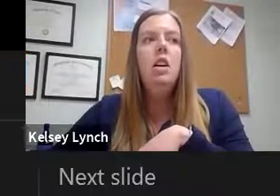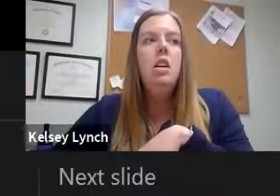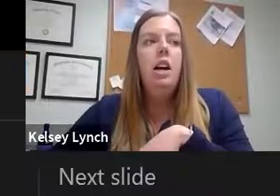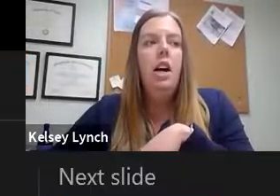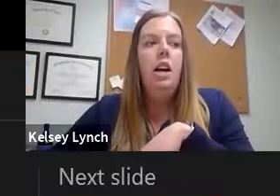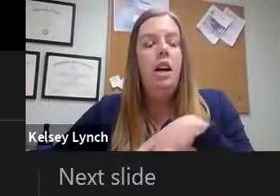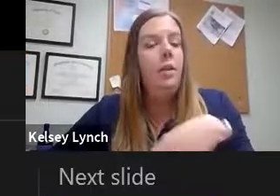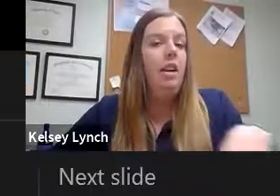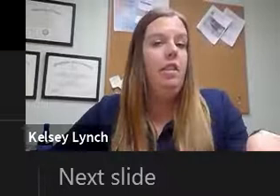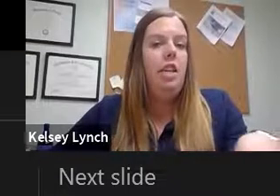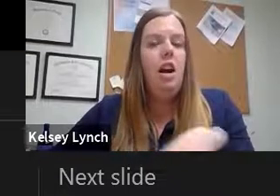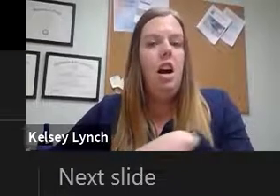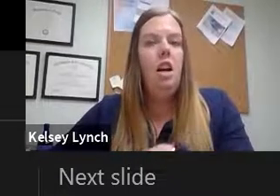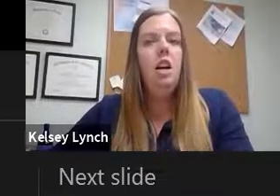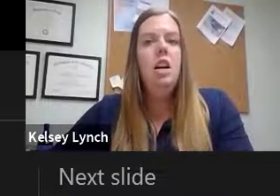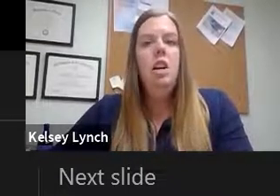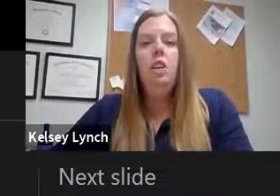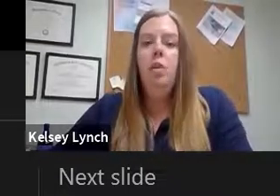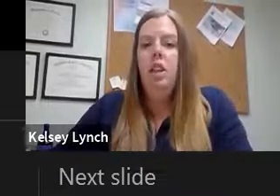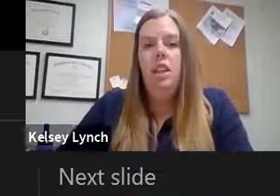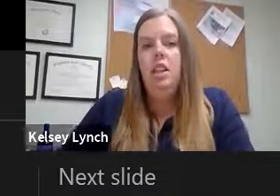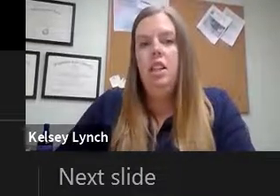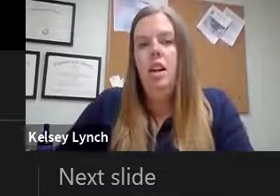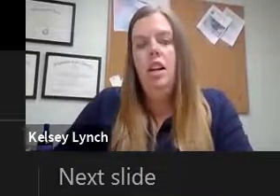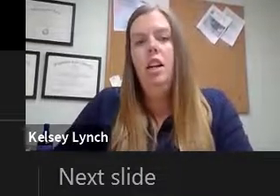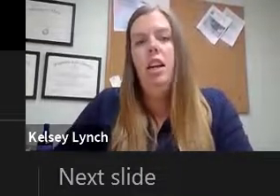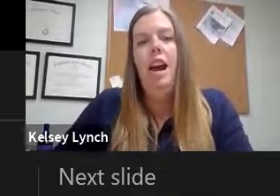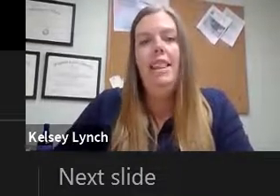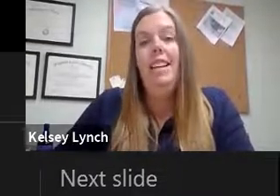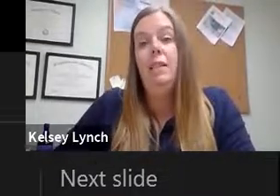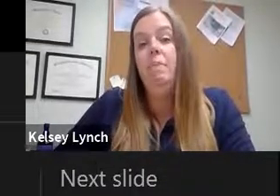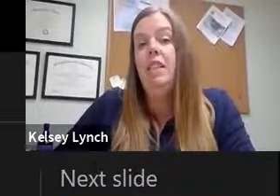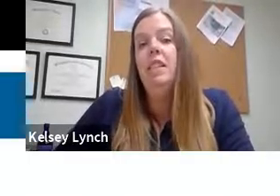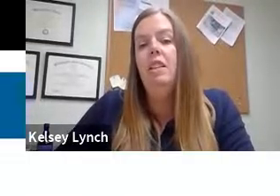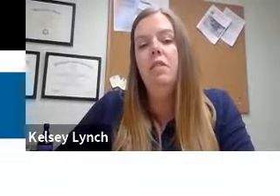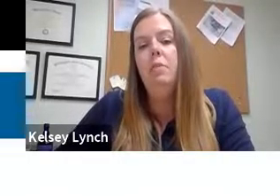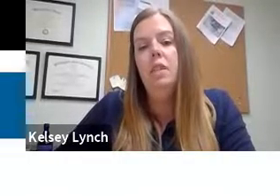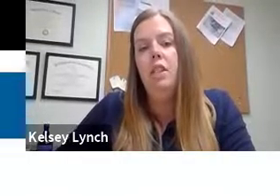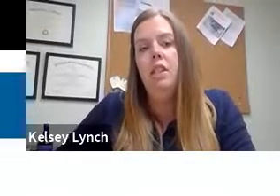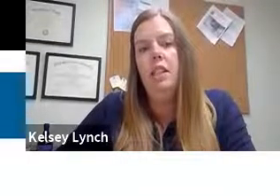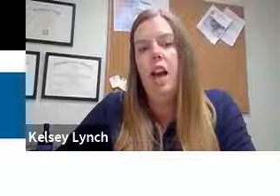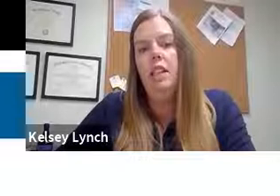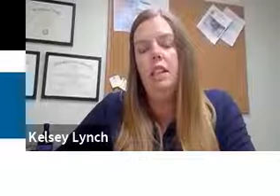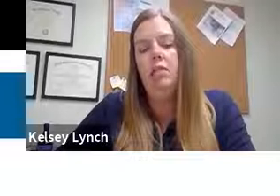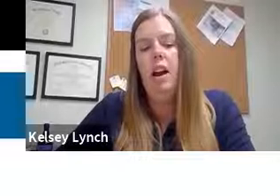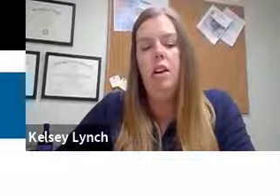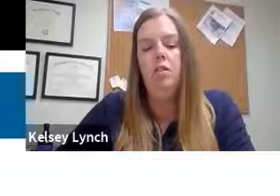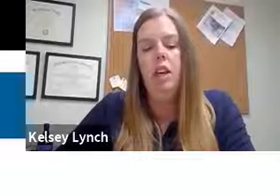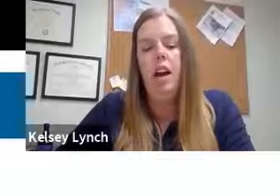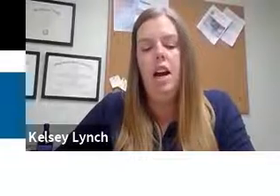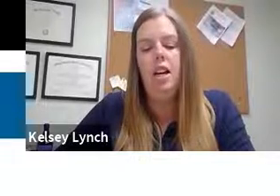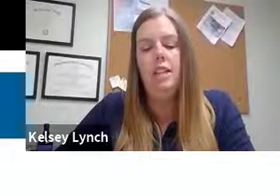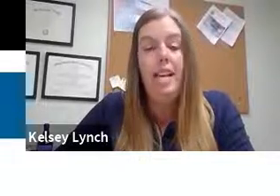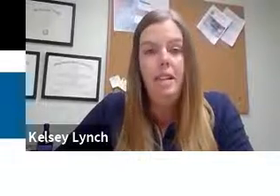about coming out of the ER, one of the things that I think is missing from some of the slides